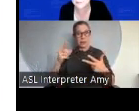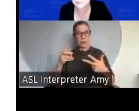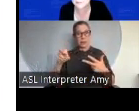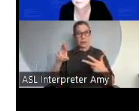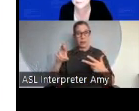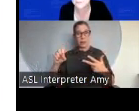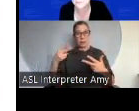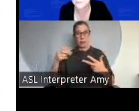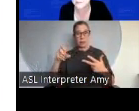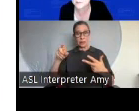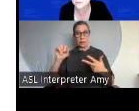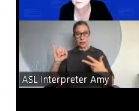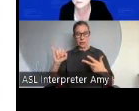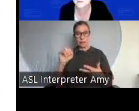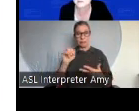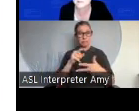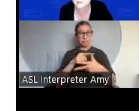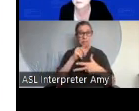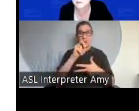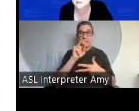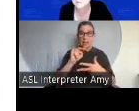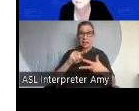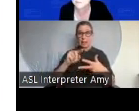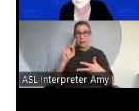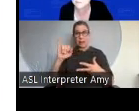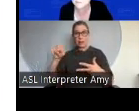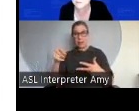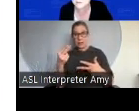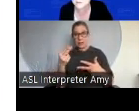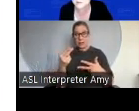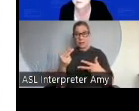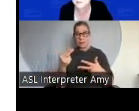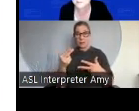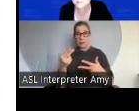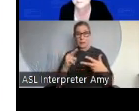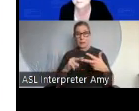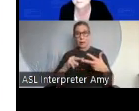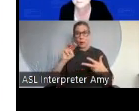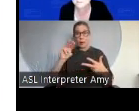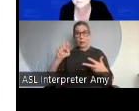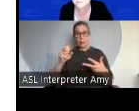Ken Fishman with us, or Keith DeMatteis, or Michael Harachi.